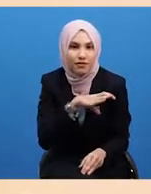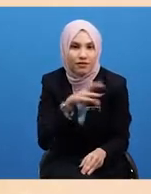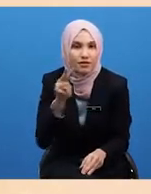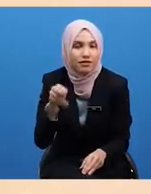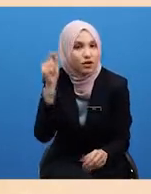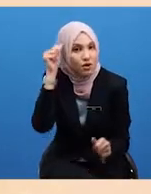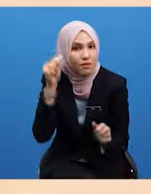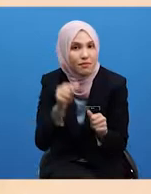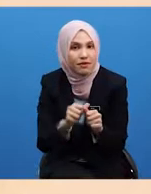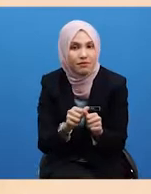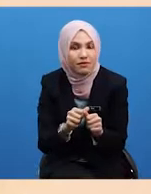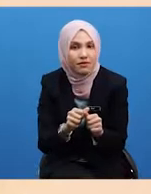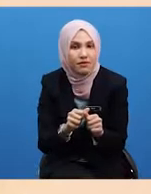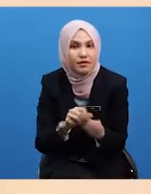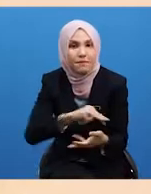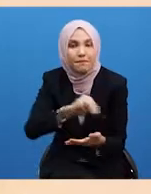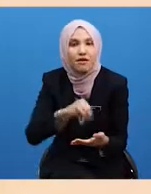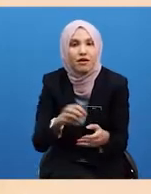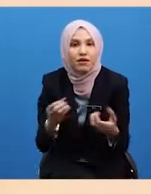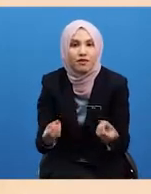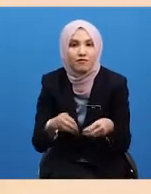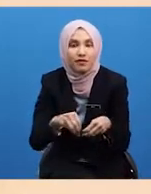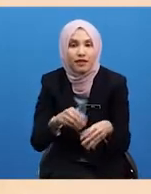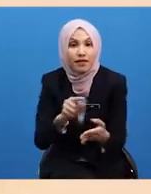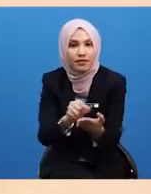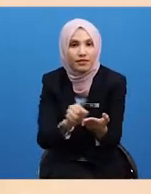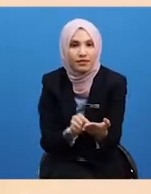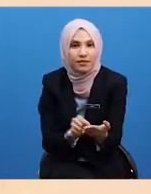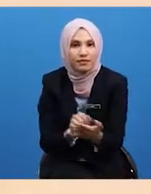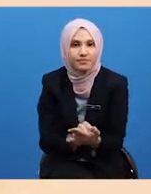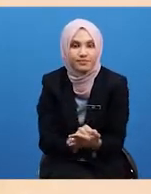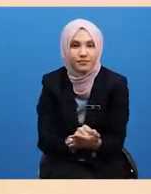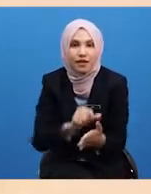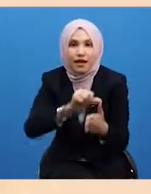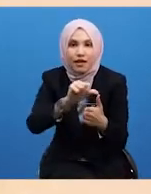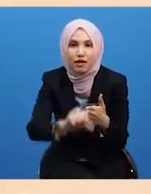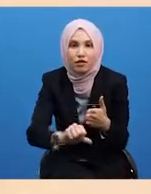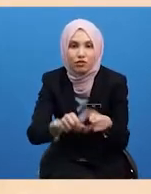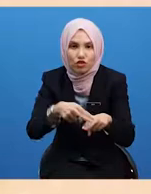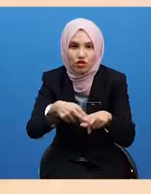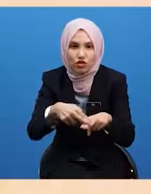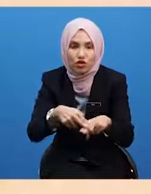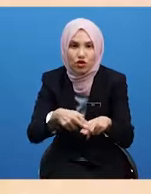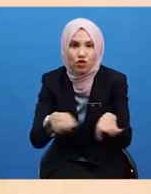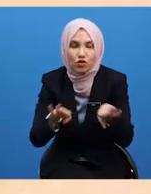and details. End with a short concluding paragraph.